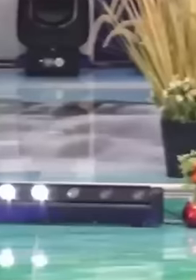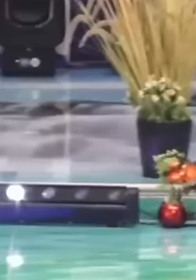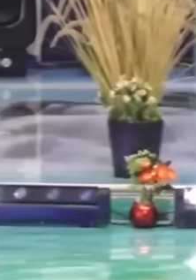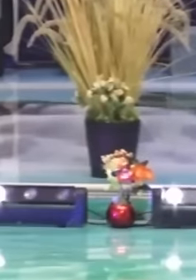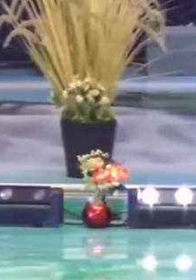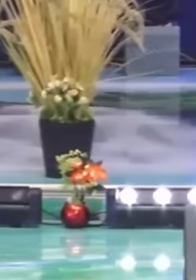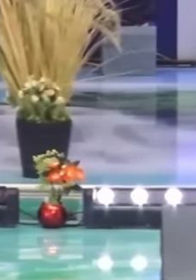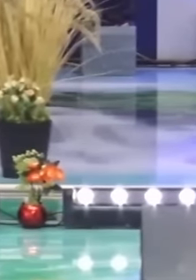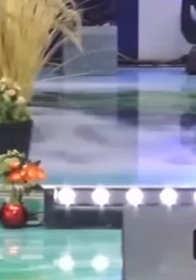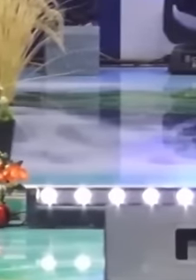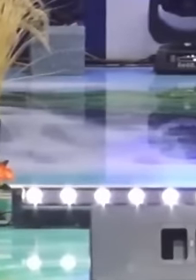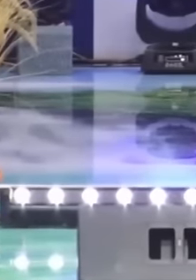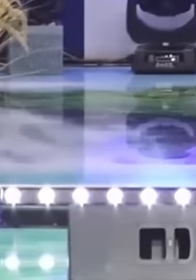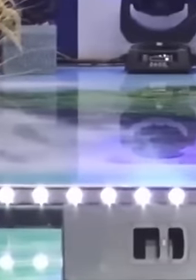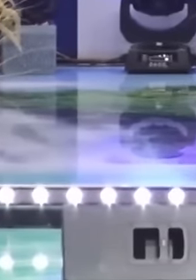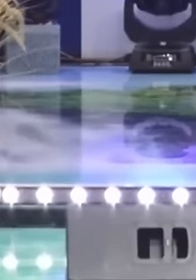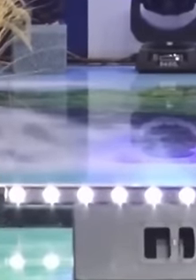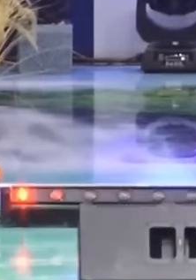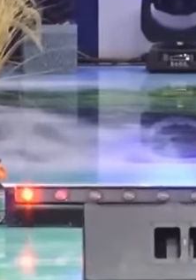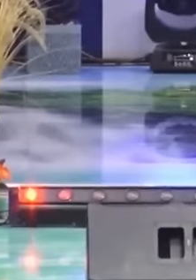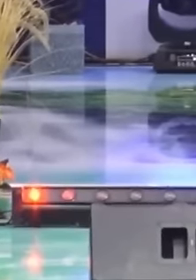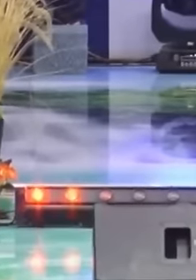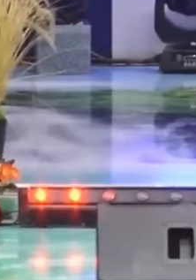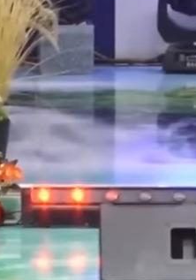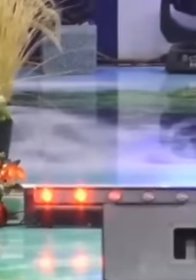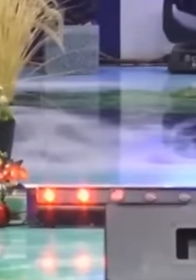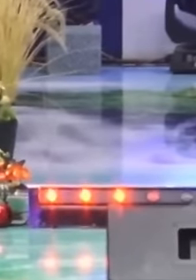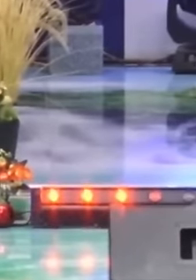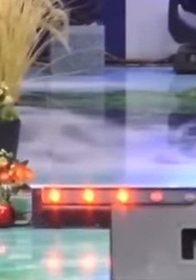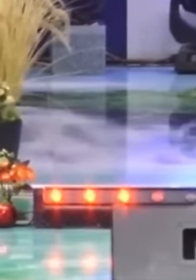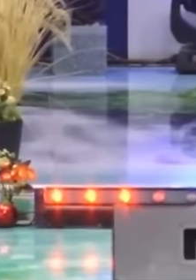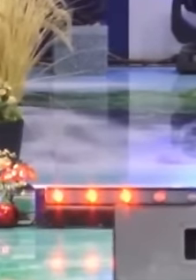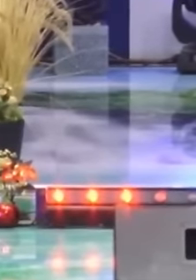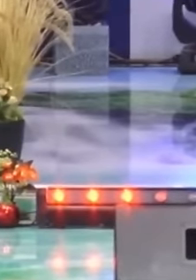unless and it is thrown away.